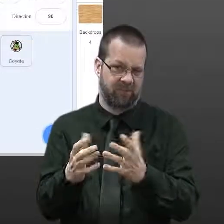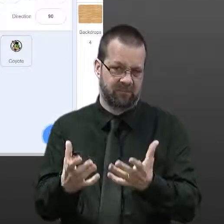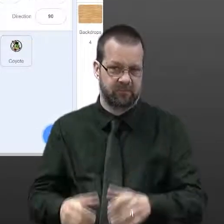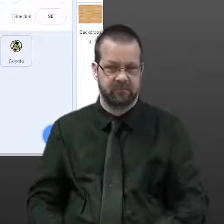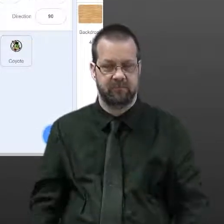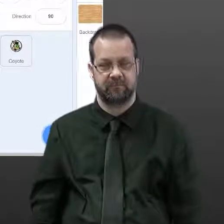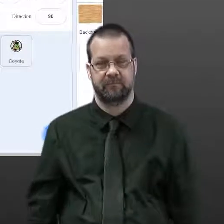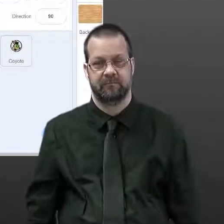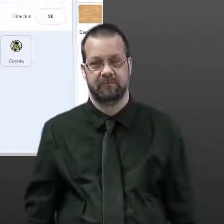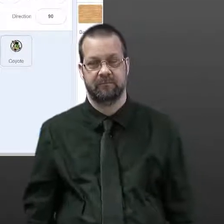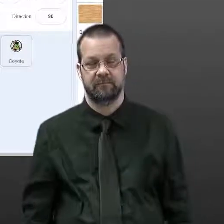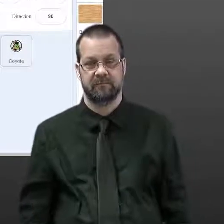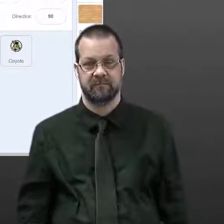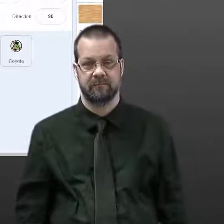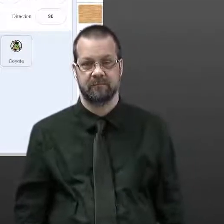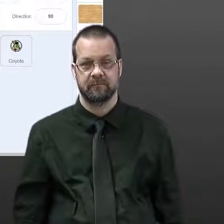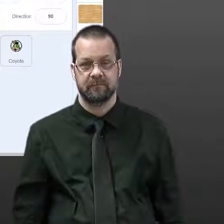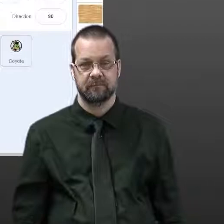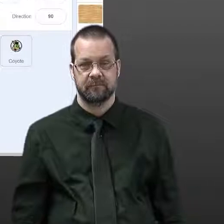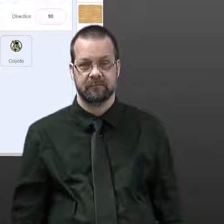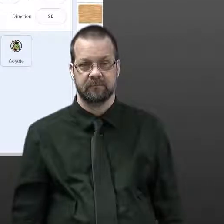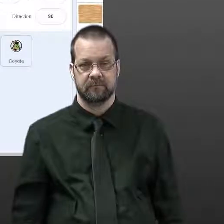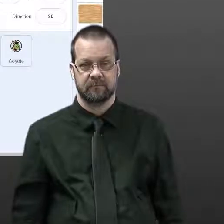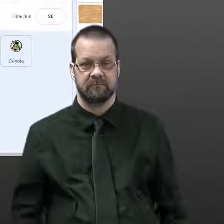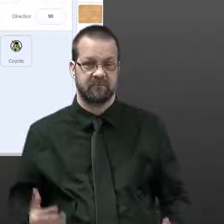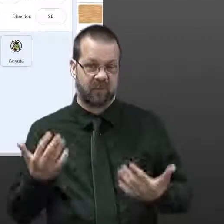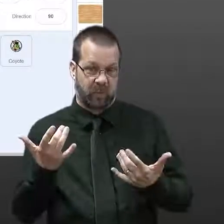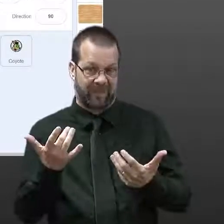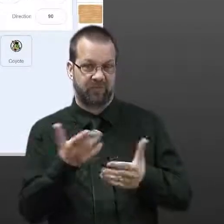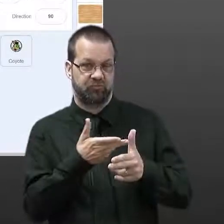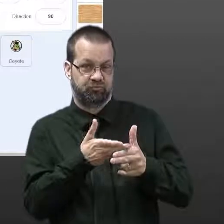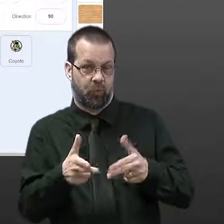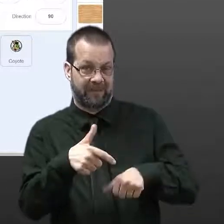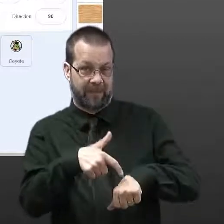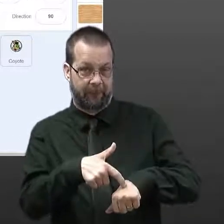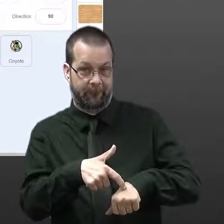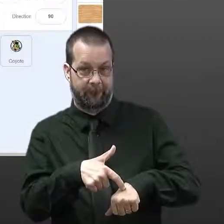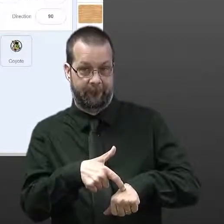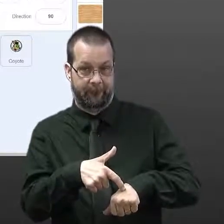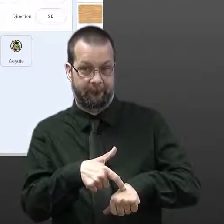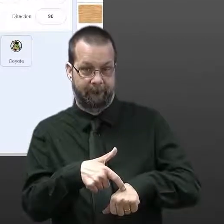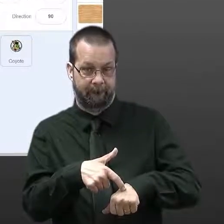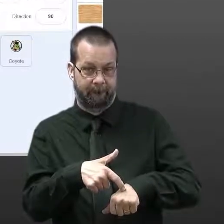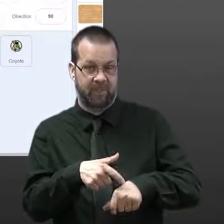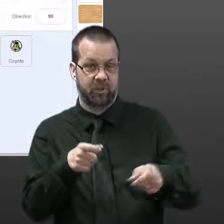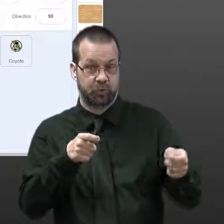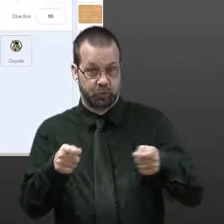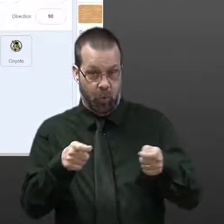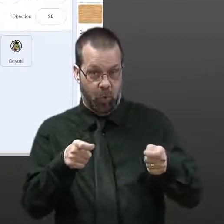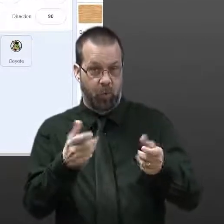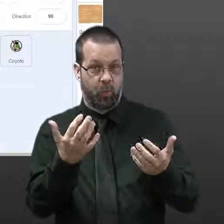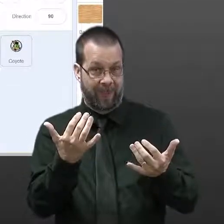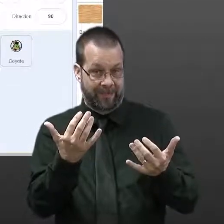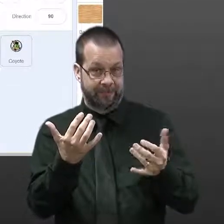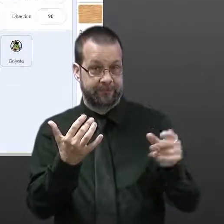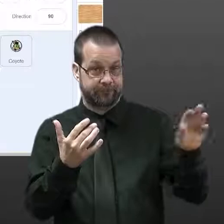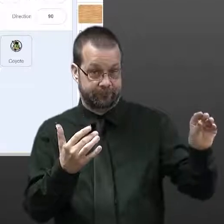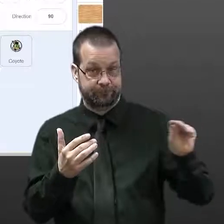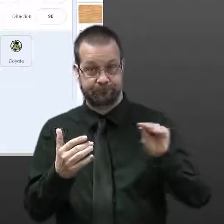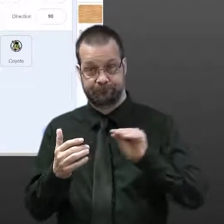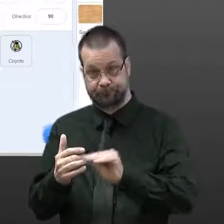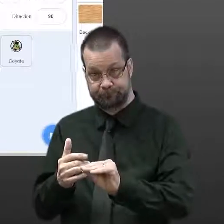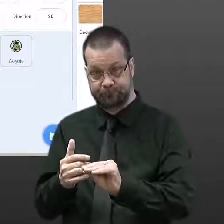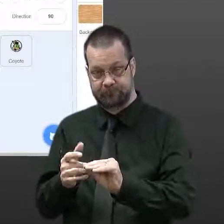in it. And then we're going to wait just a short amount of time again. So in control, you can grab the wait